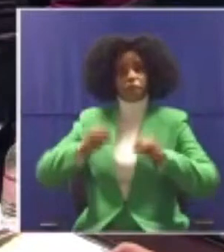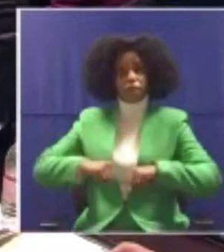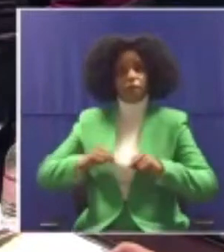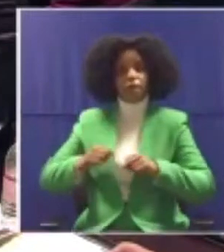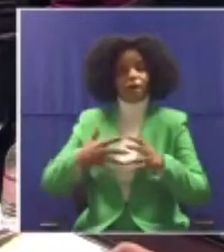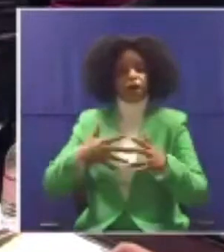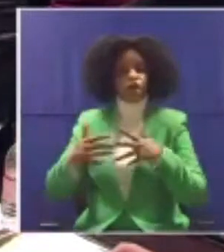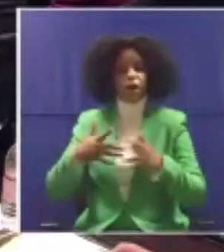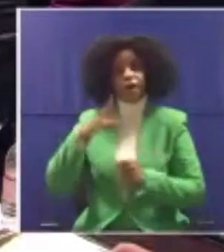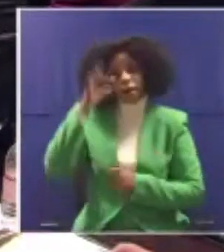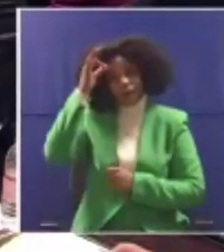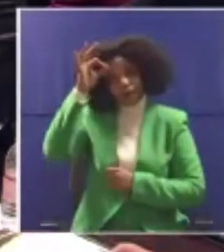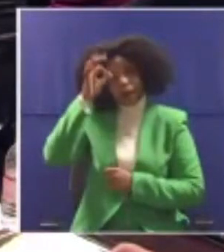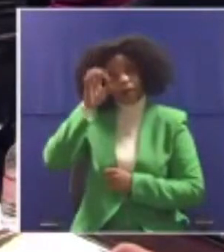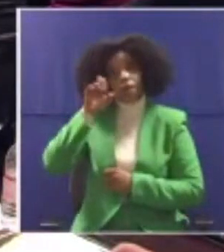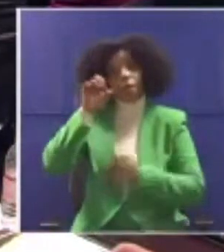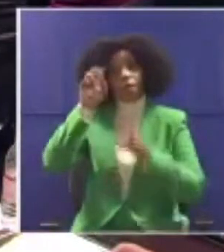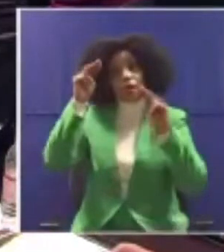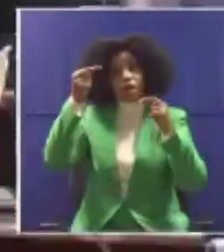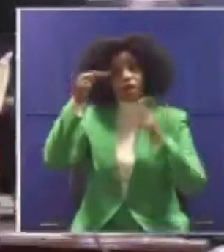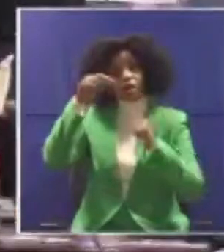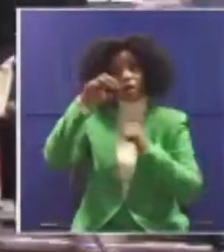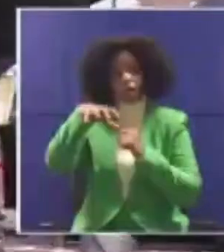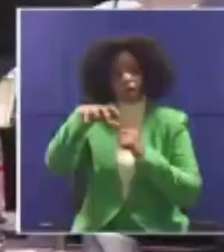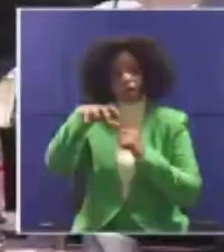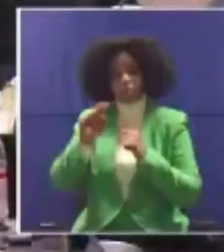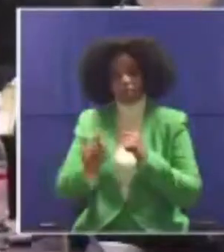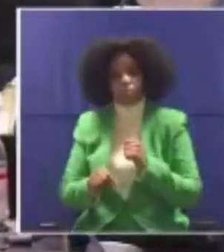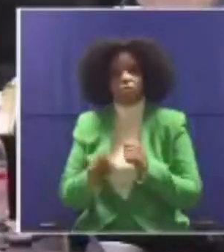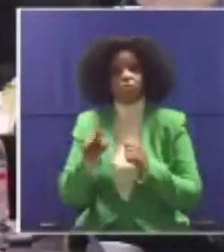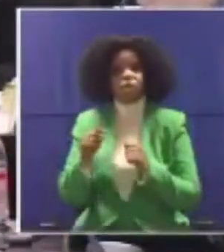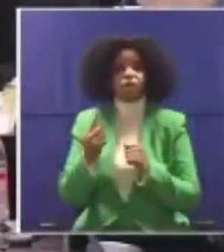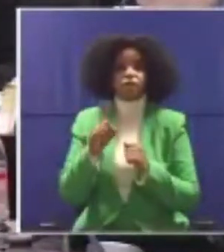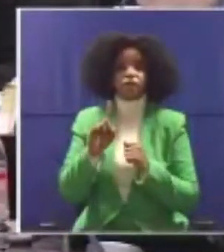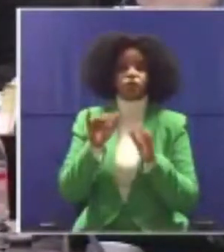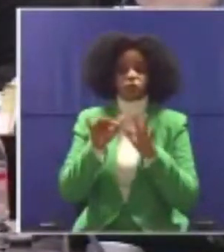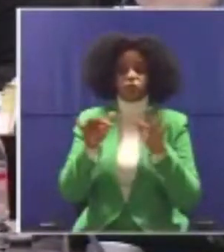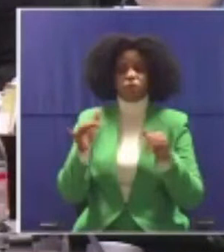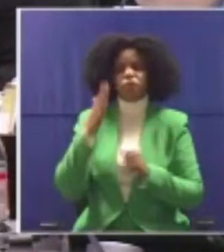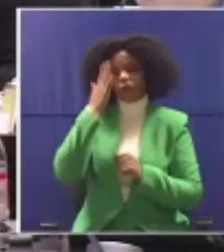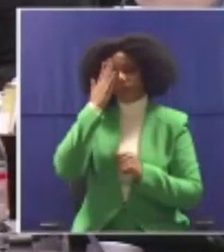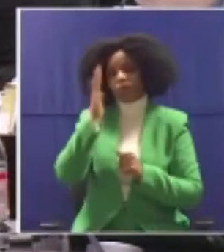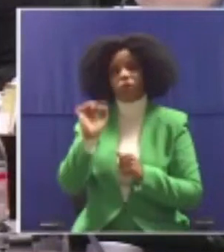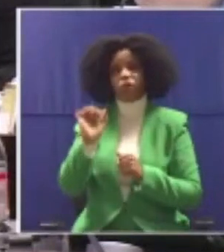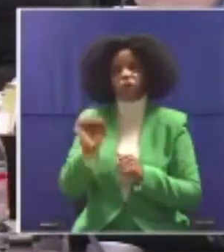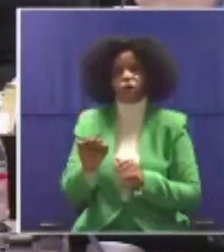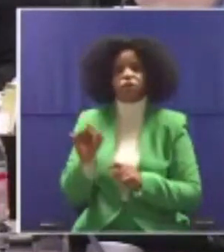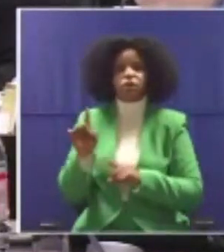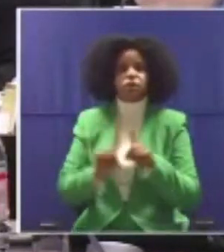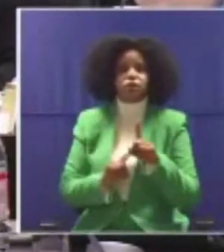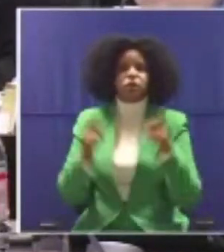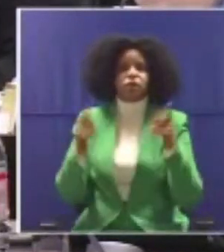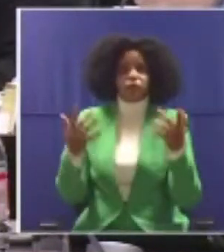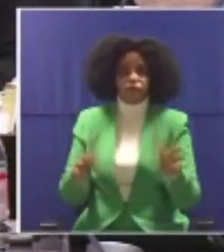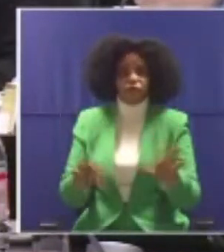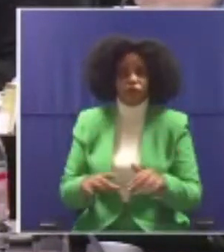have noted that the ANC has lost control in most of the metros in the country, and research indicates that